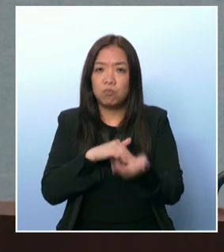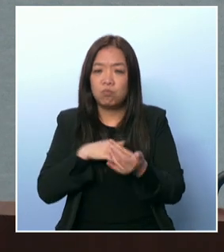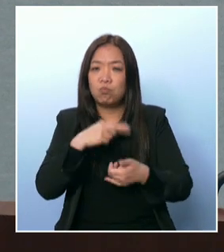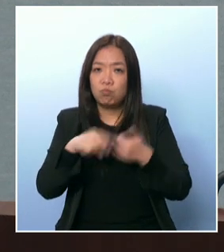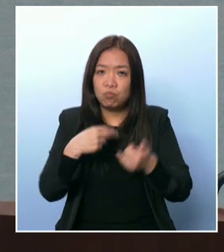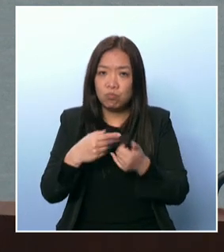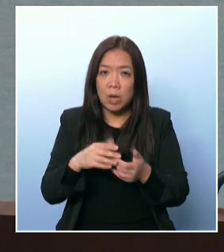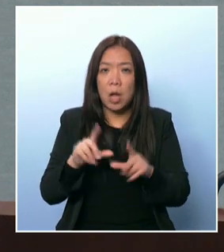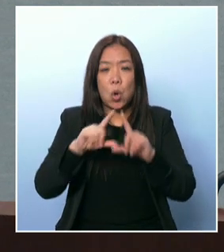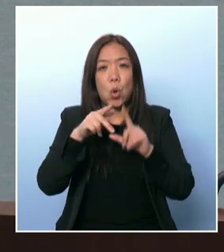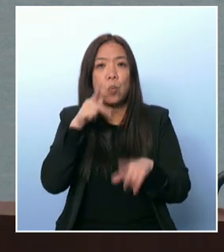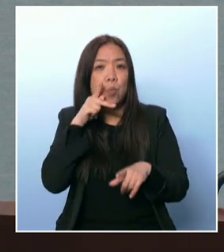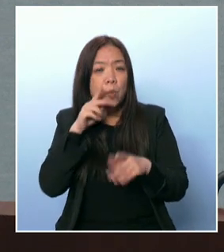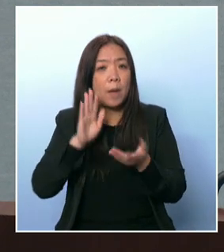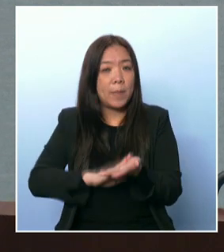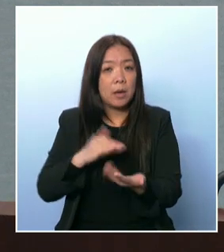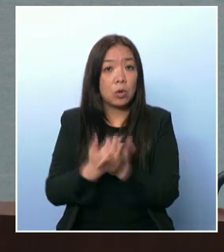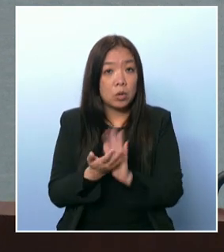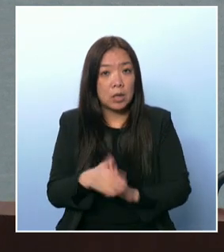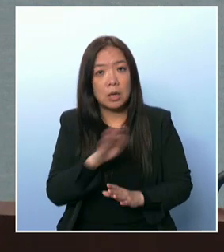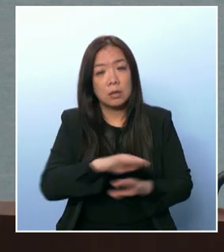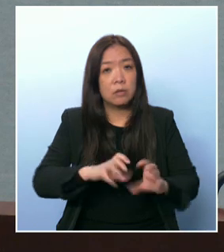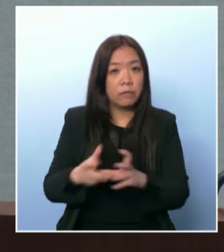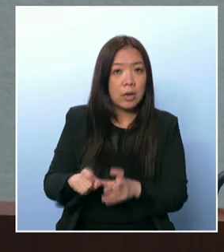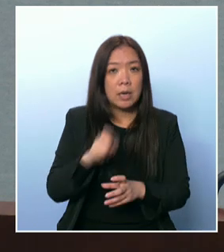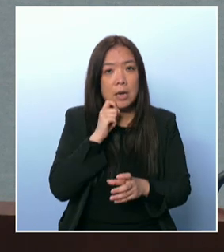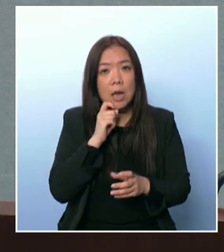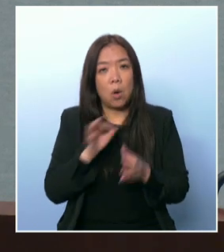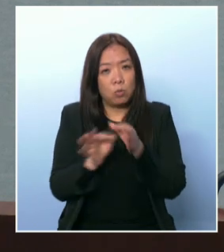example, for gynecology, we have infertility and also